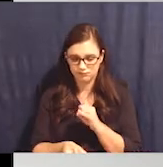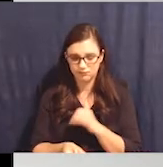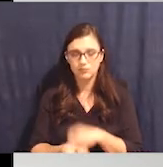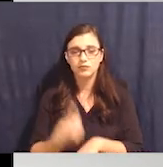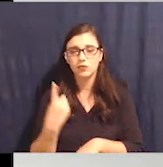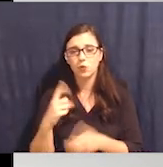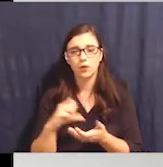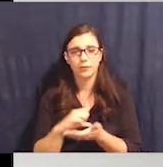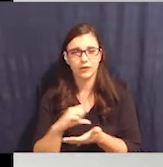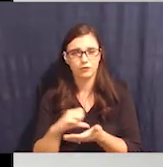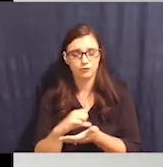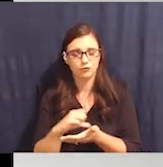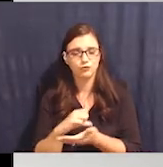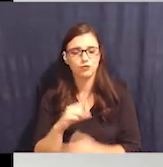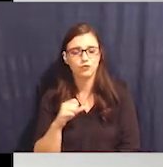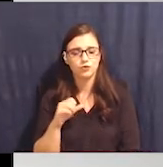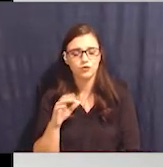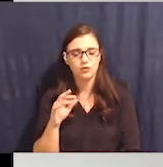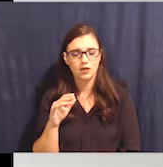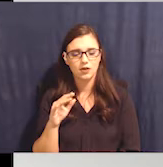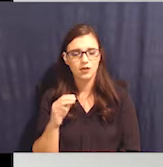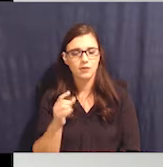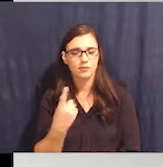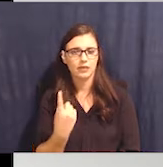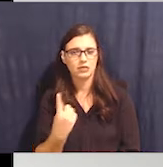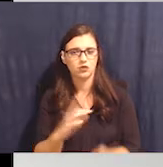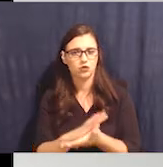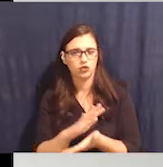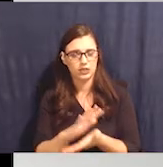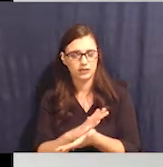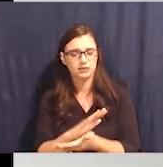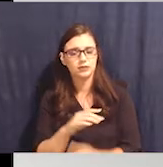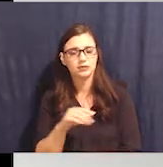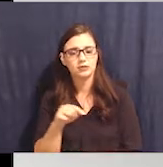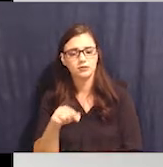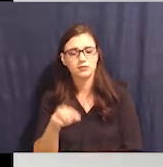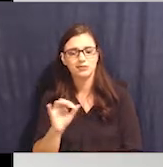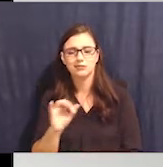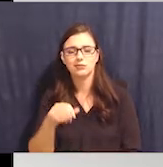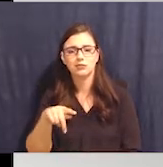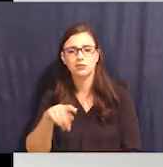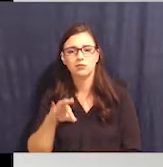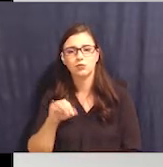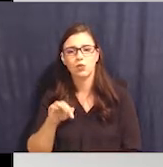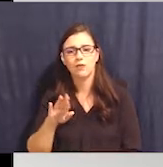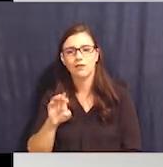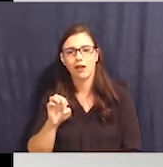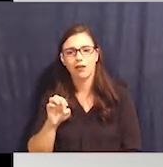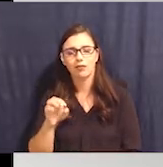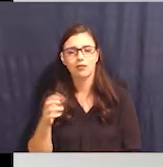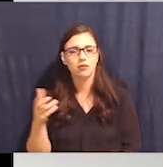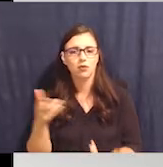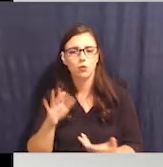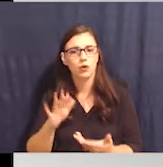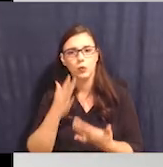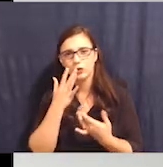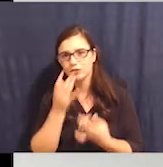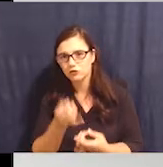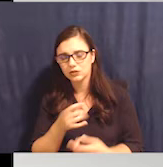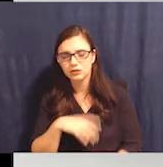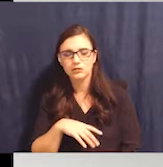Finally, one of the pages, the single sheets, is like a profile of what